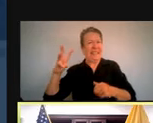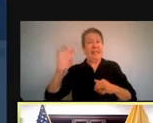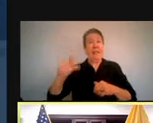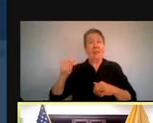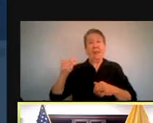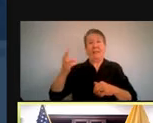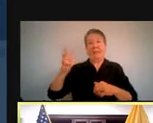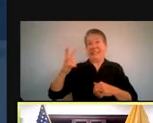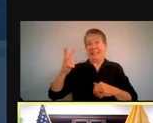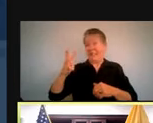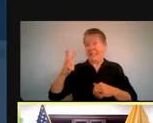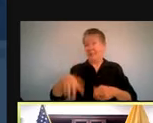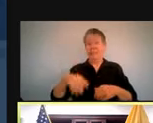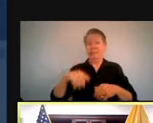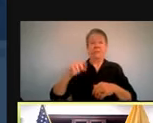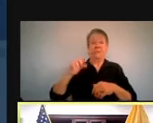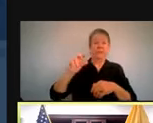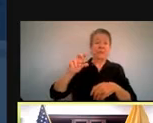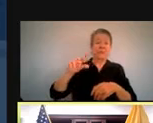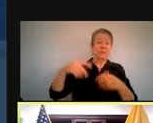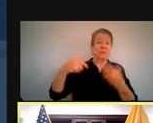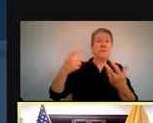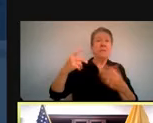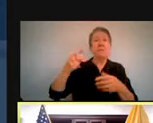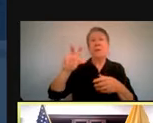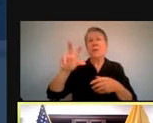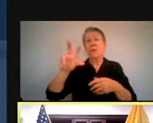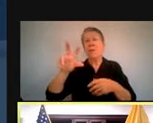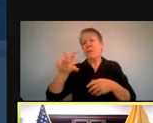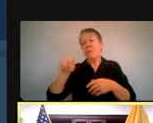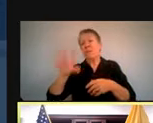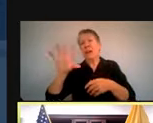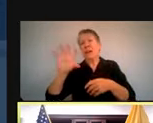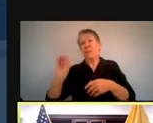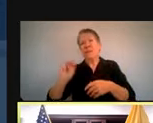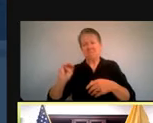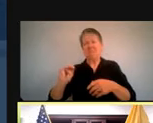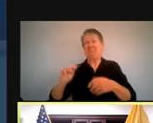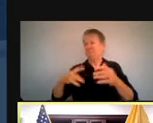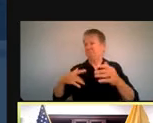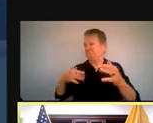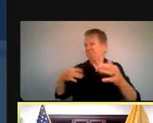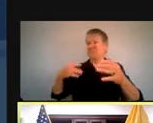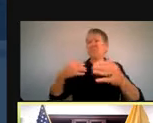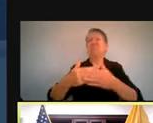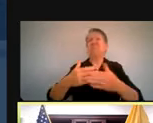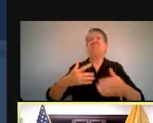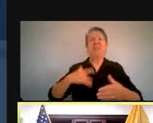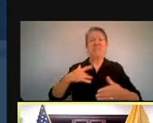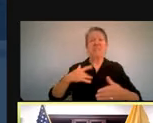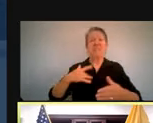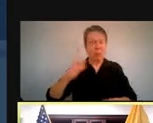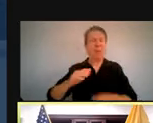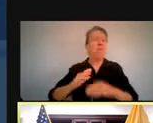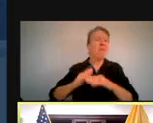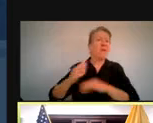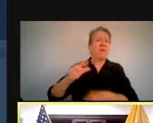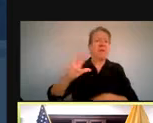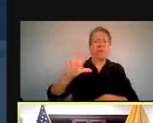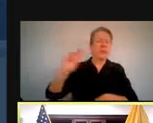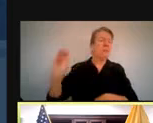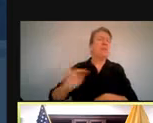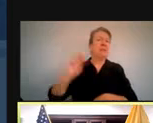will pass 3 million ballots returned today, which is a huge step and statement. And again, I don't care who you